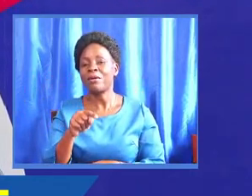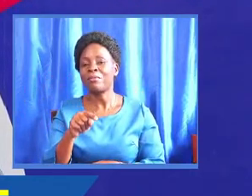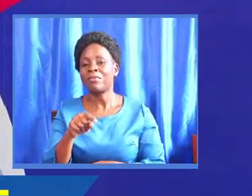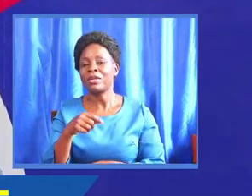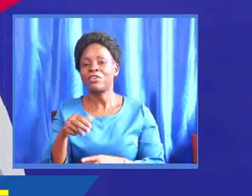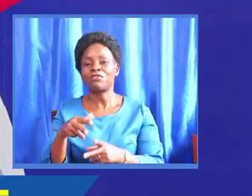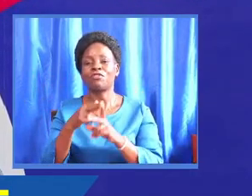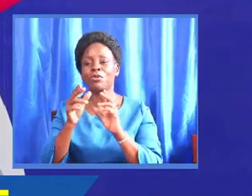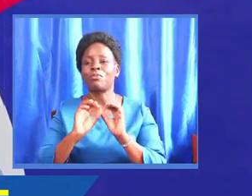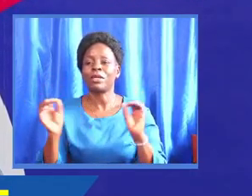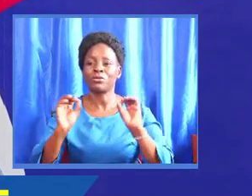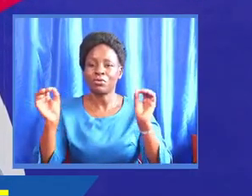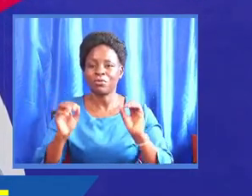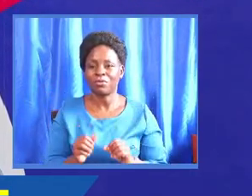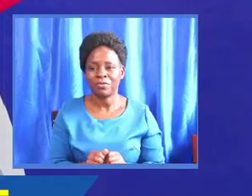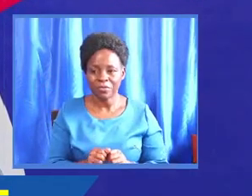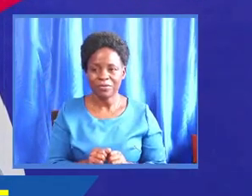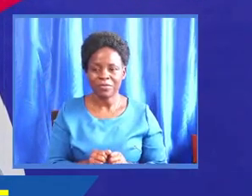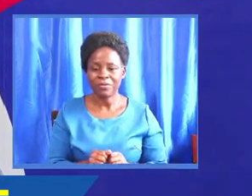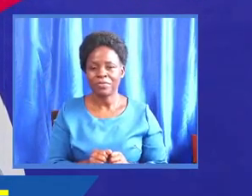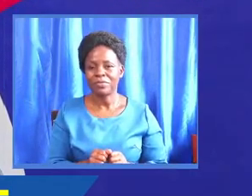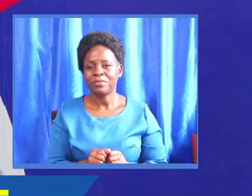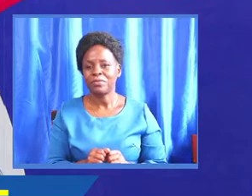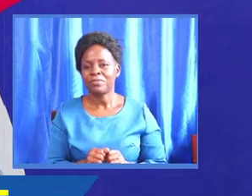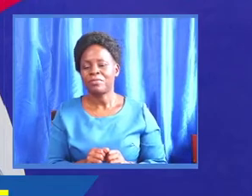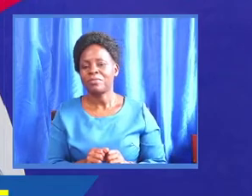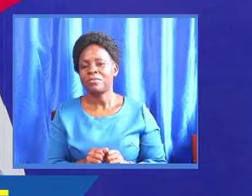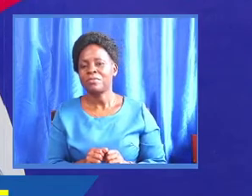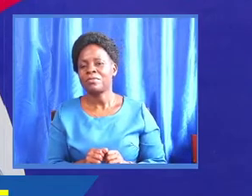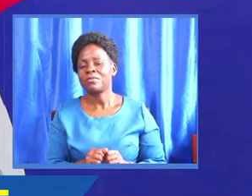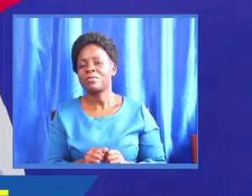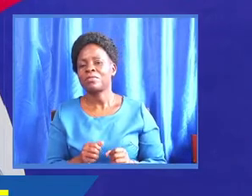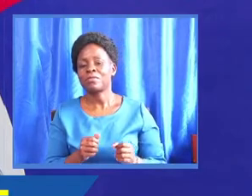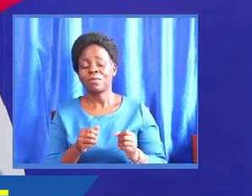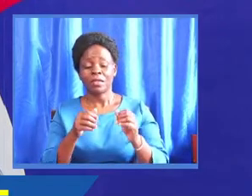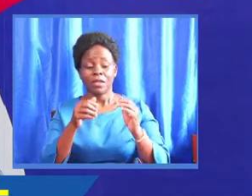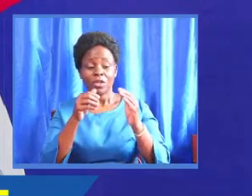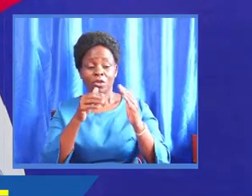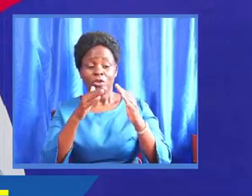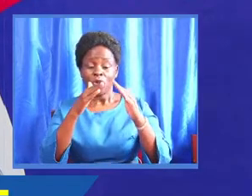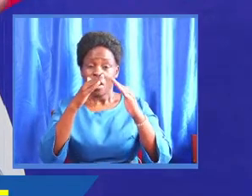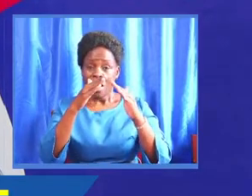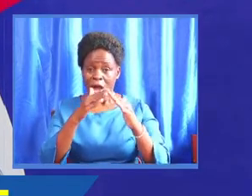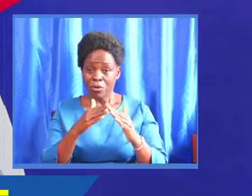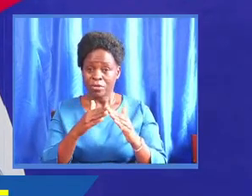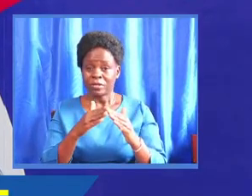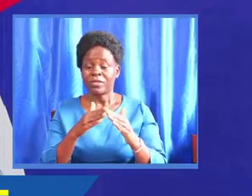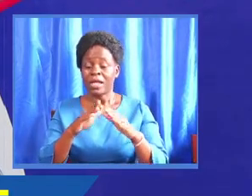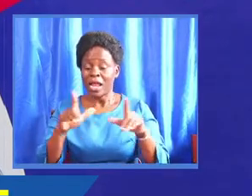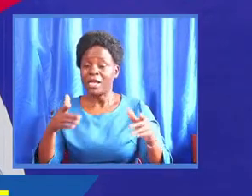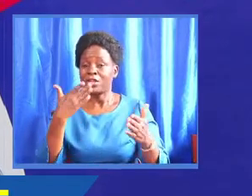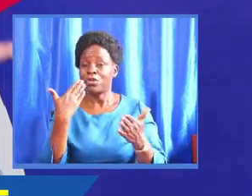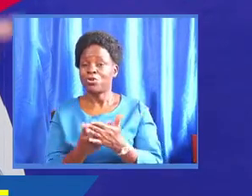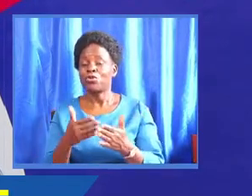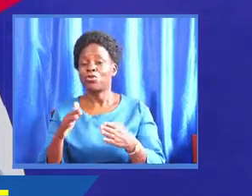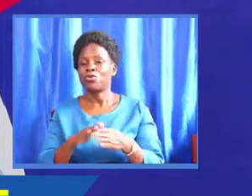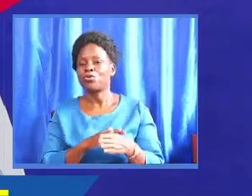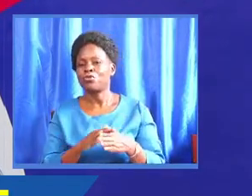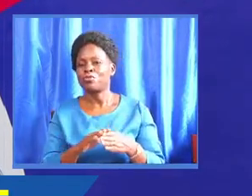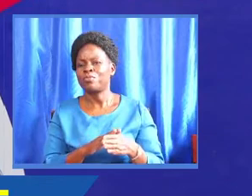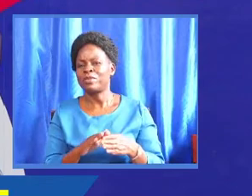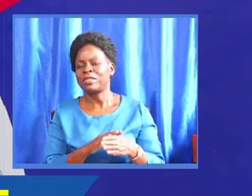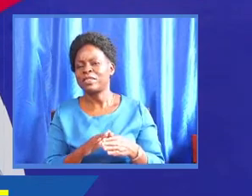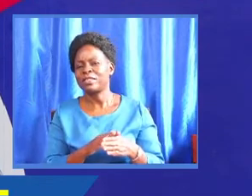money. Okay? Real estate can be an extremely good business, but it's also